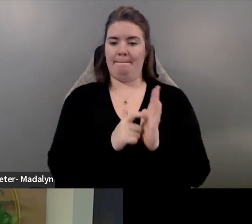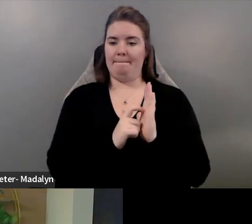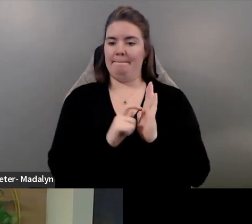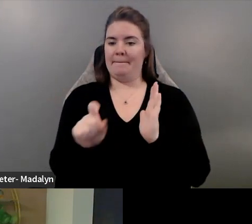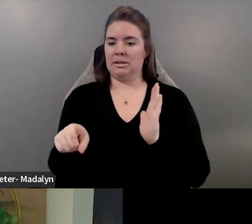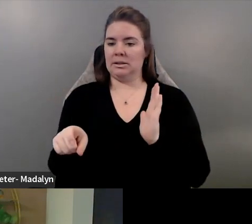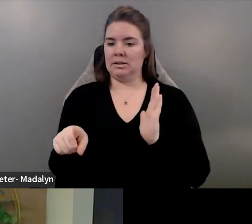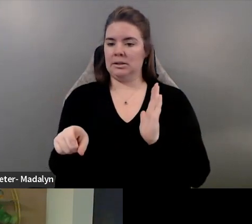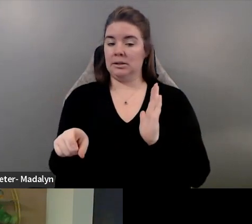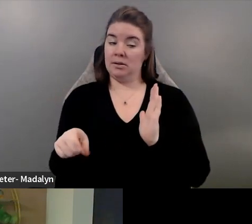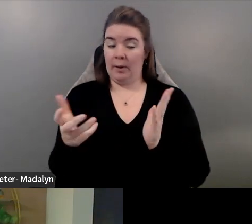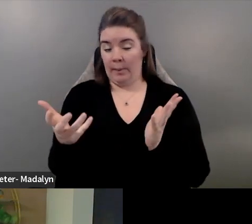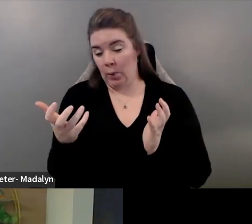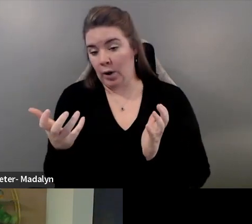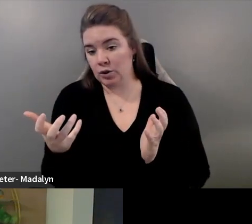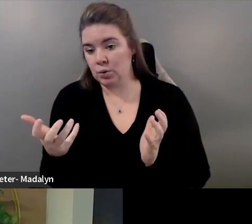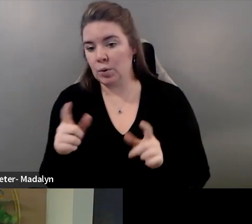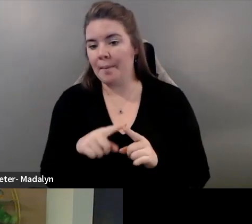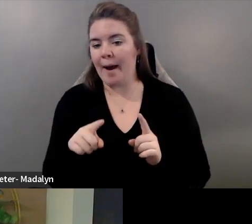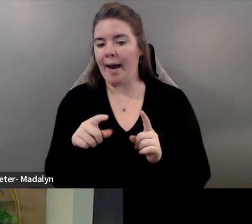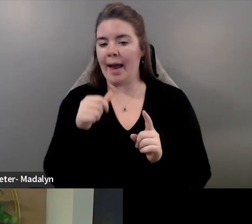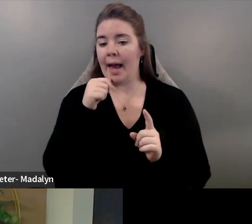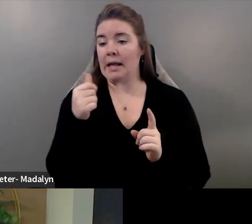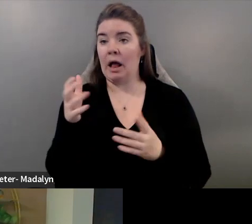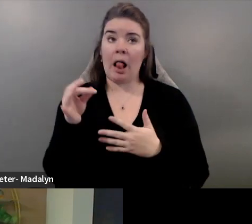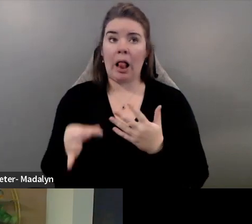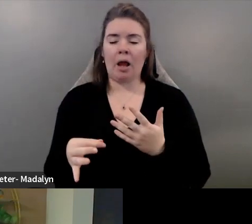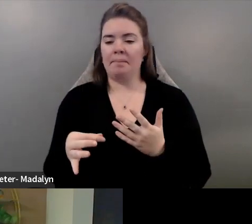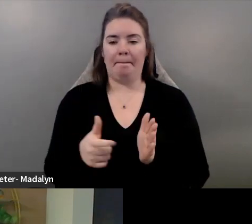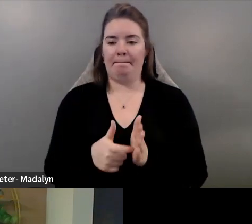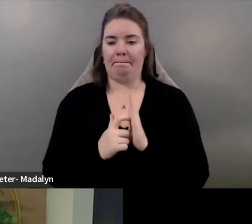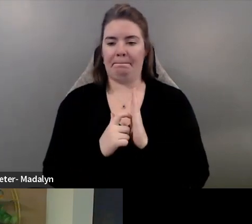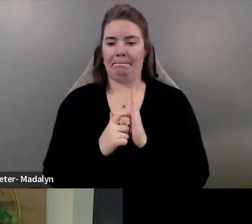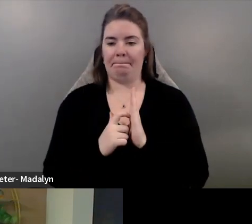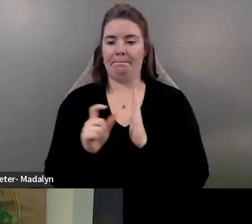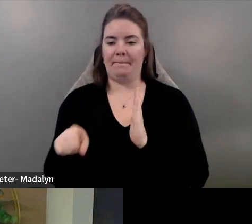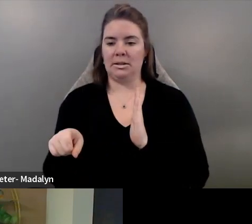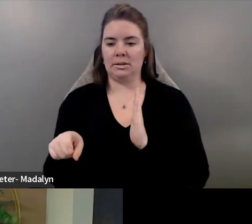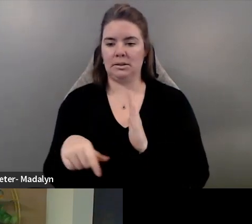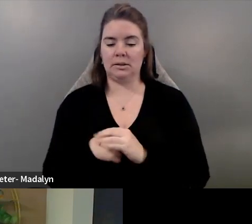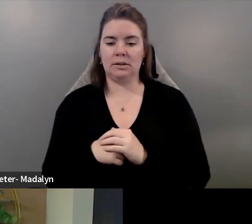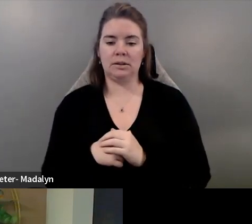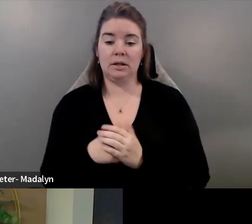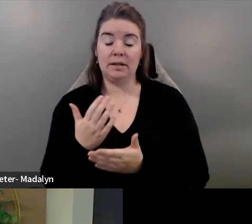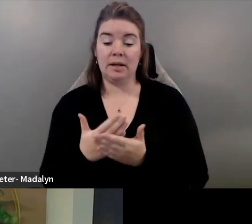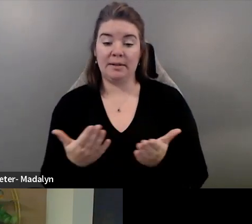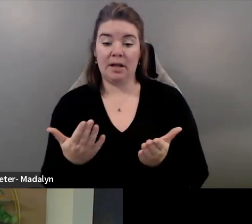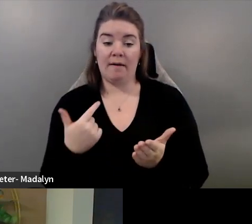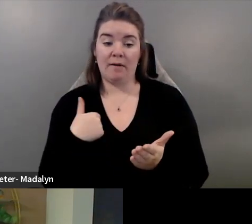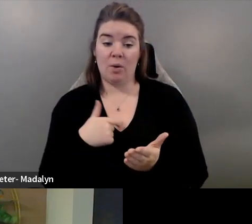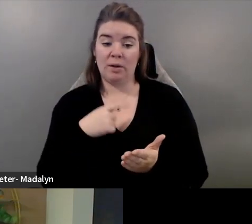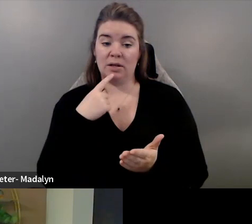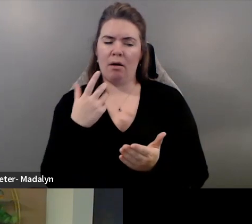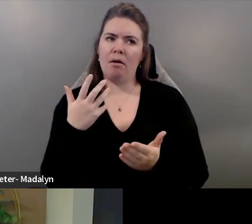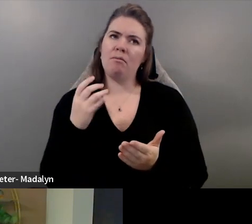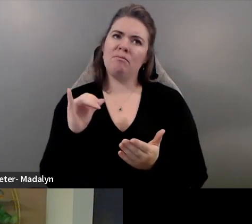want, we want to, but it's not just that we want to, we have to. There is some stuff that we can say, hey, you know what? We'd also like to